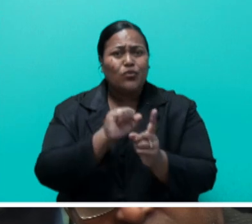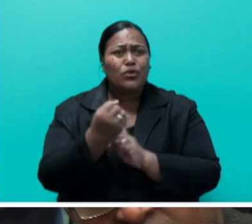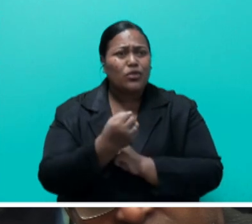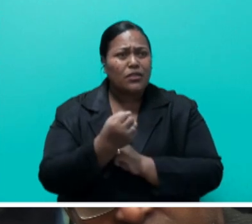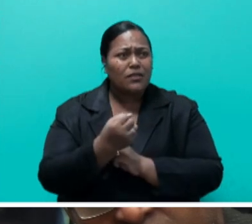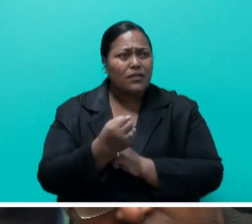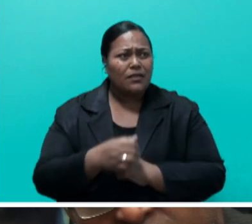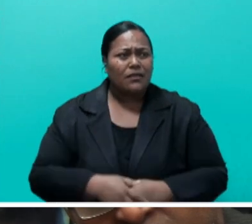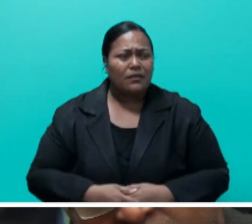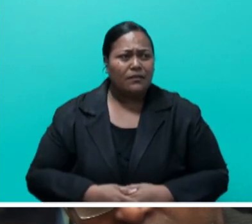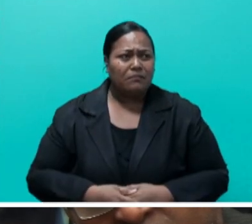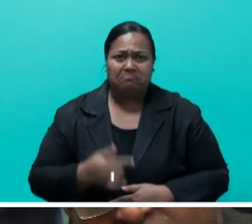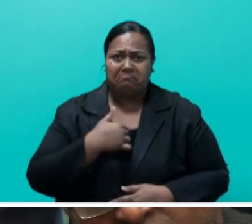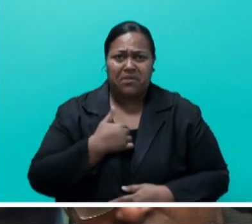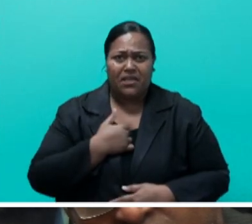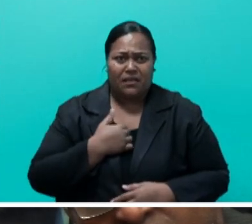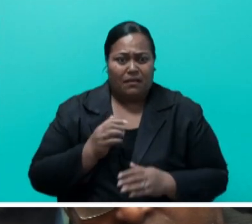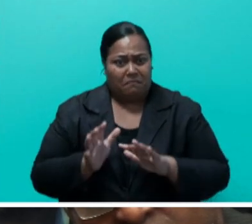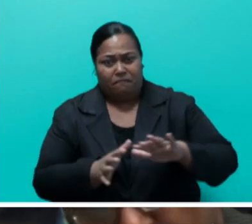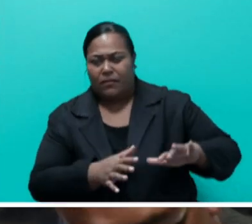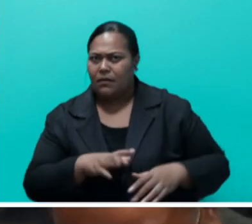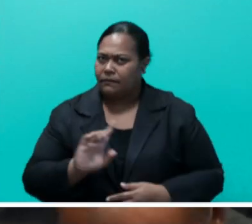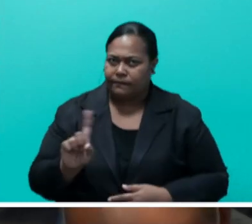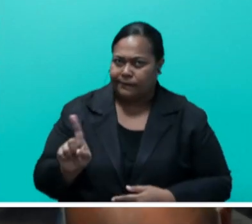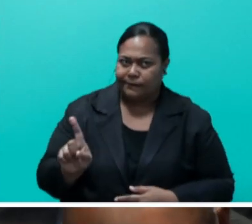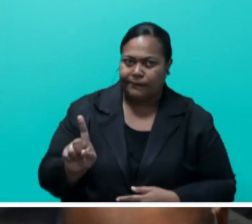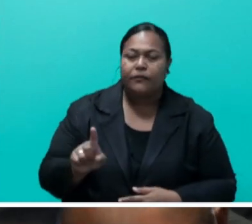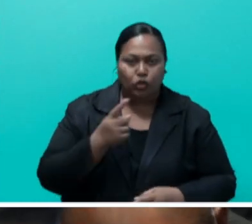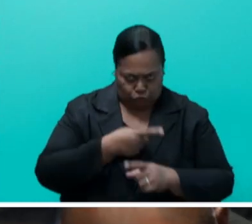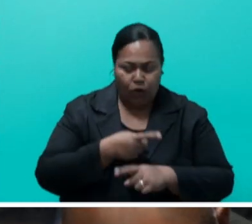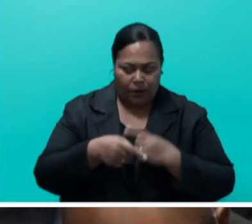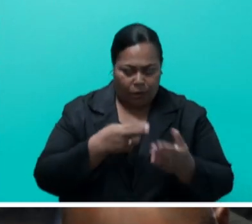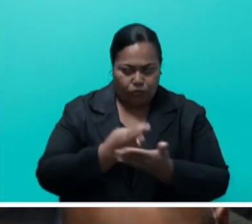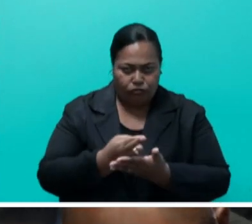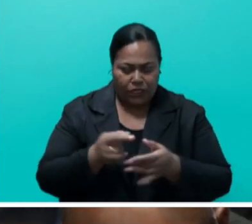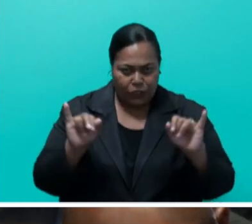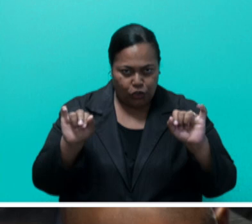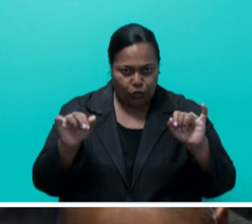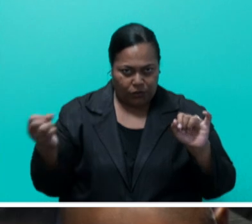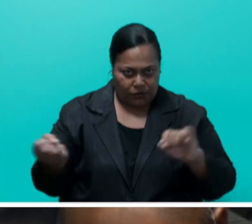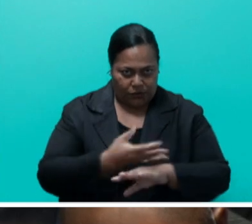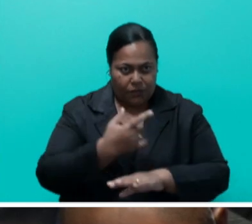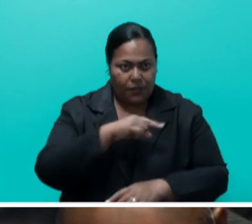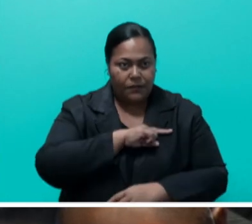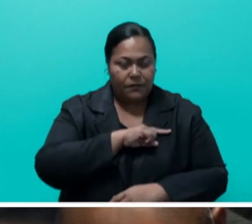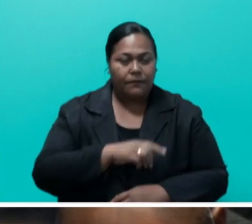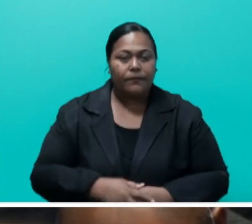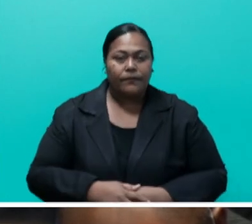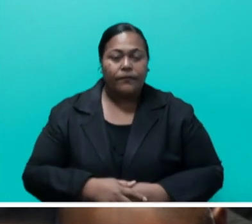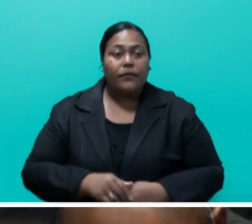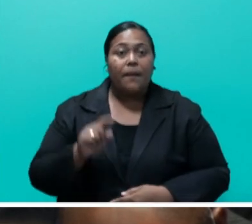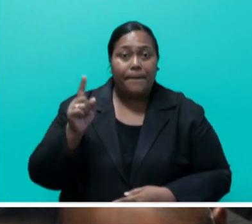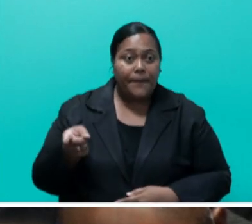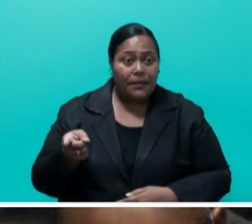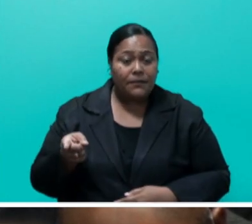something that I am shying away from, because this is speaking about the real issues that affect us. However, I think there may